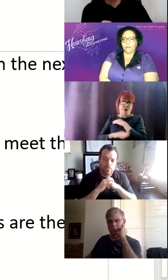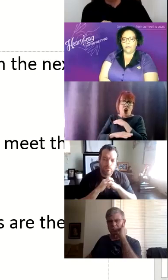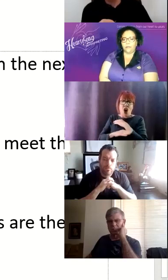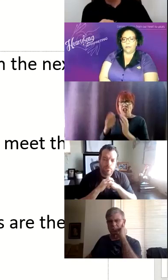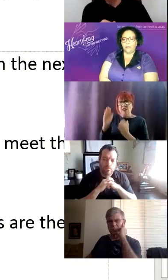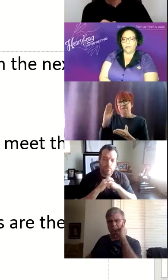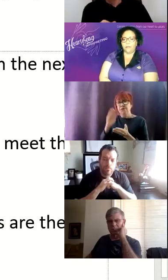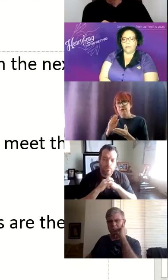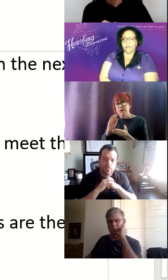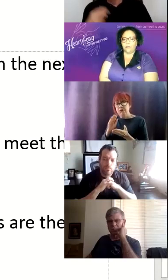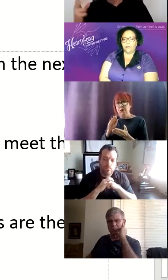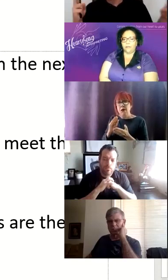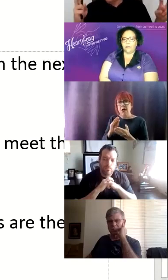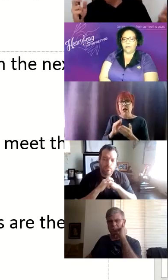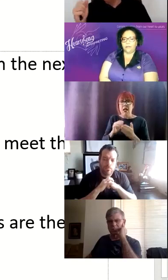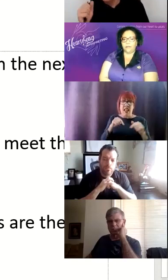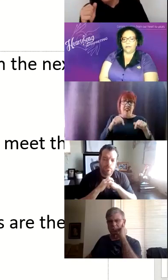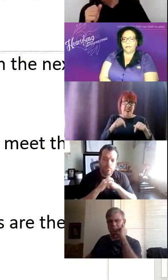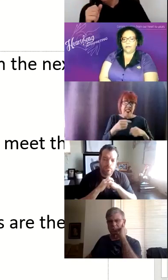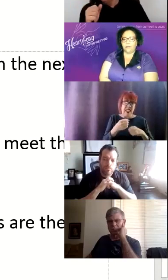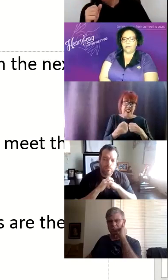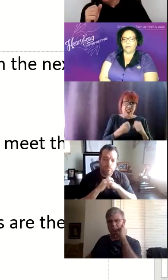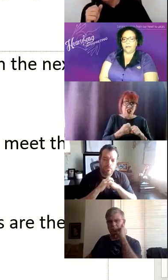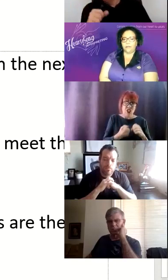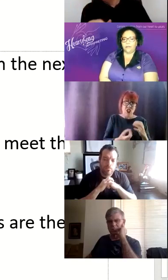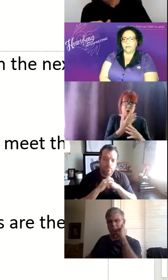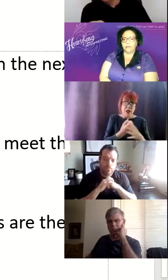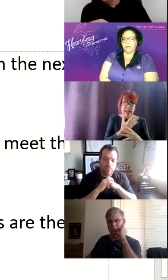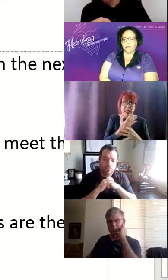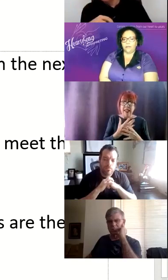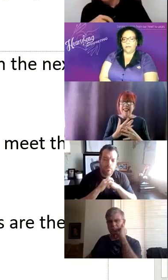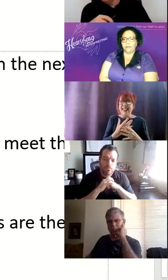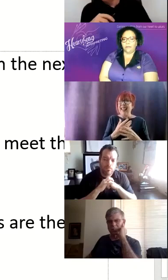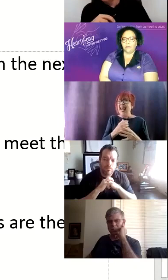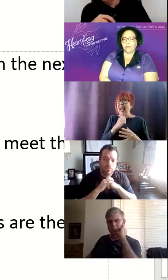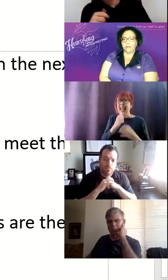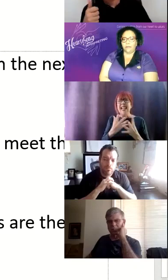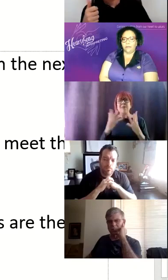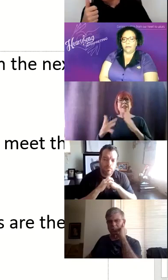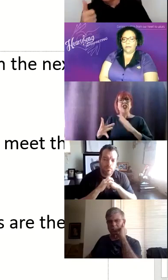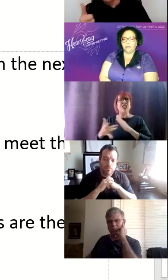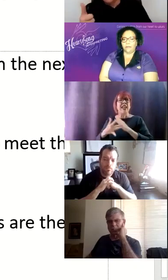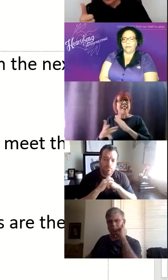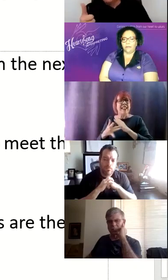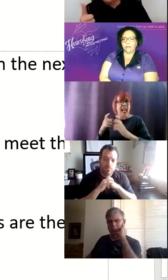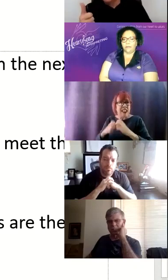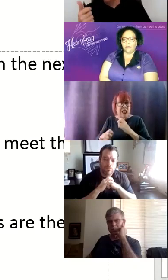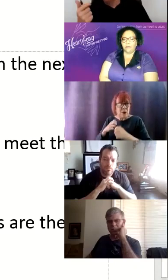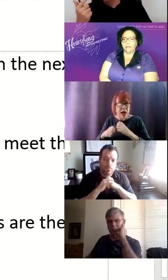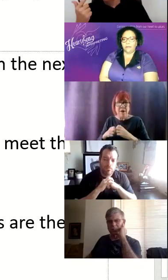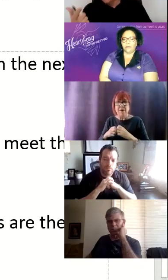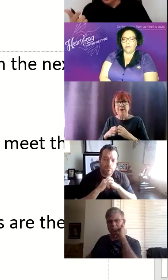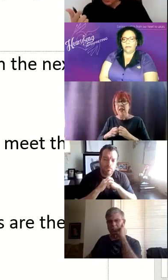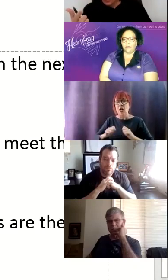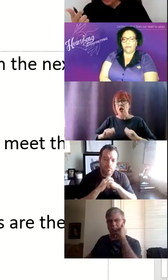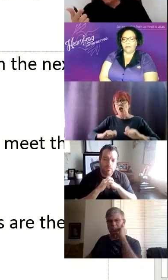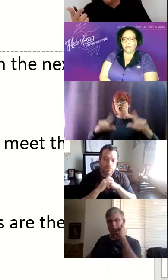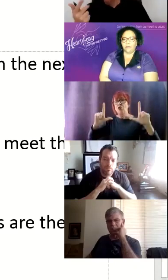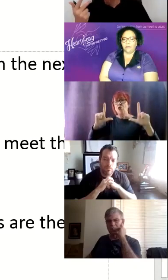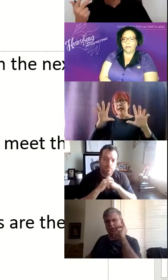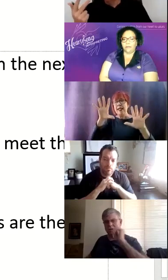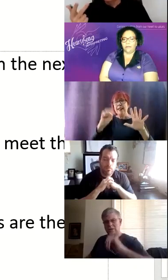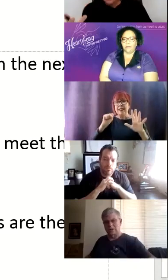as many as technology issues as there used to be in terms of screen capturing,